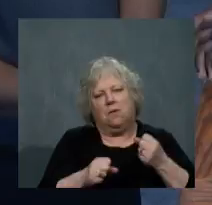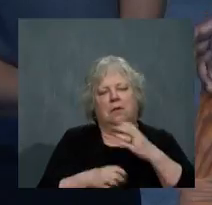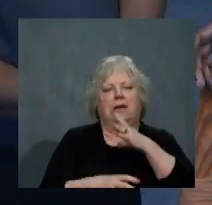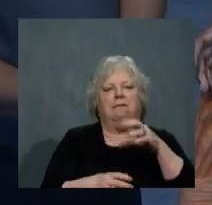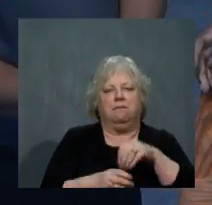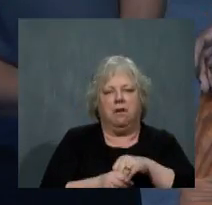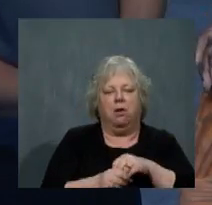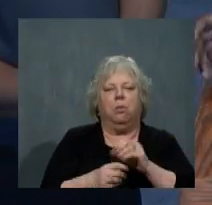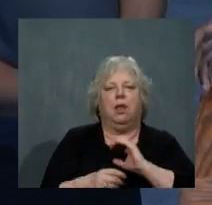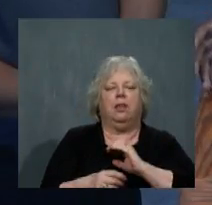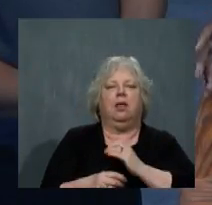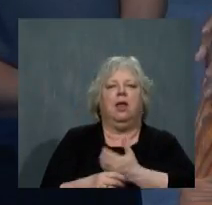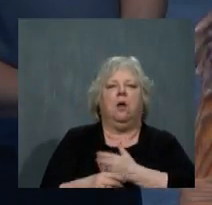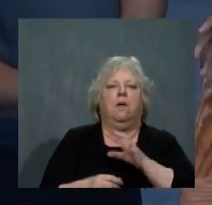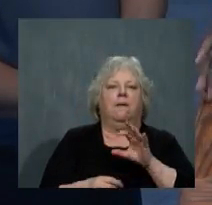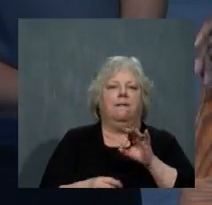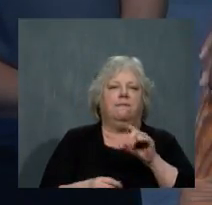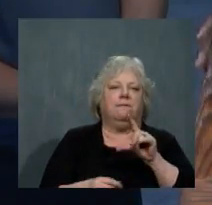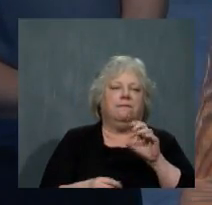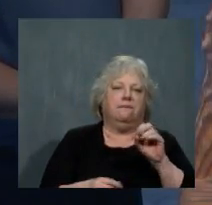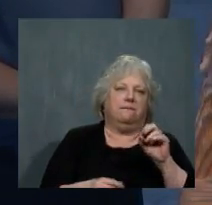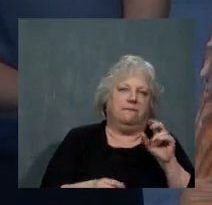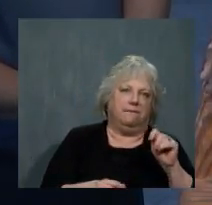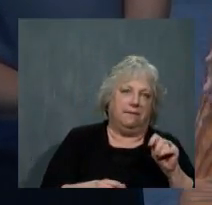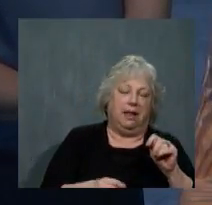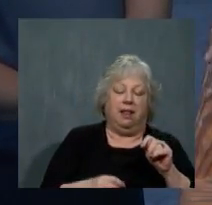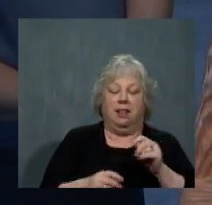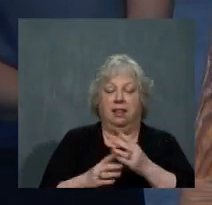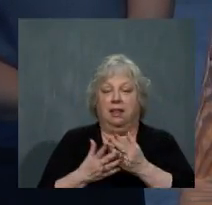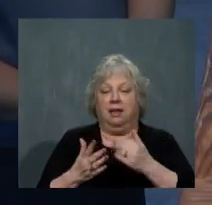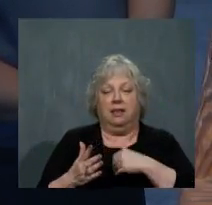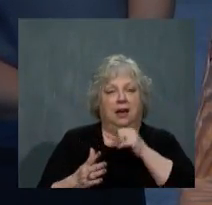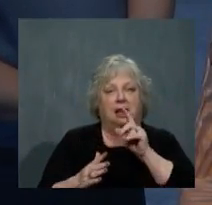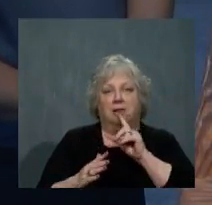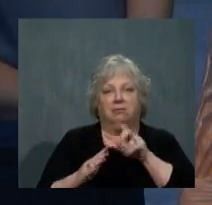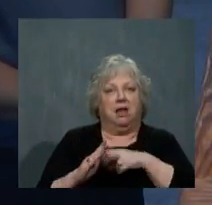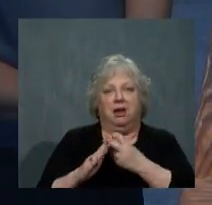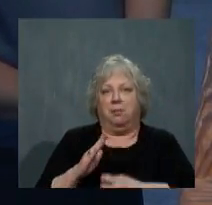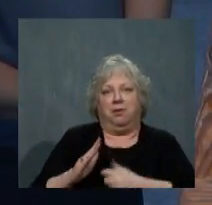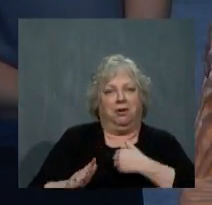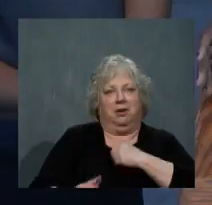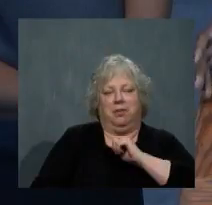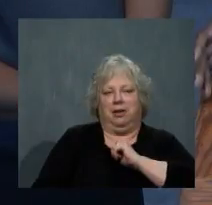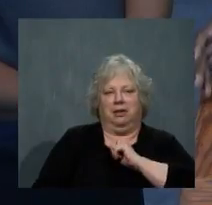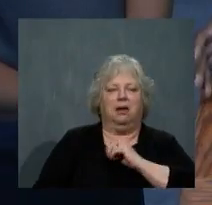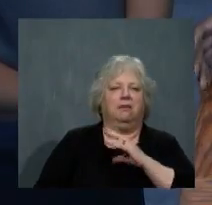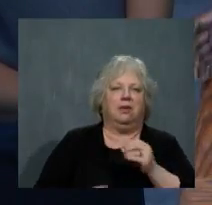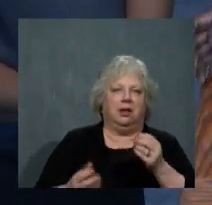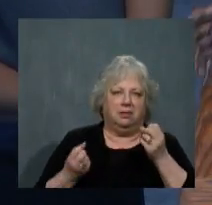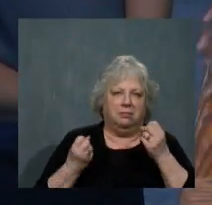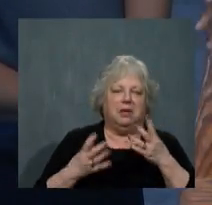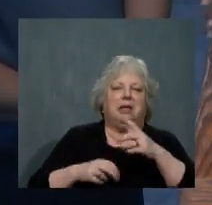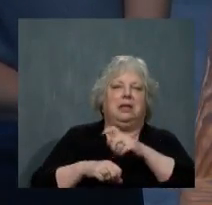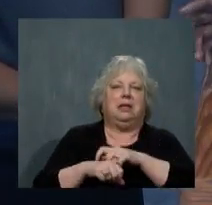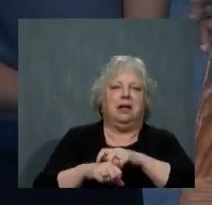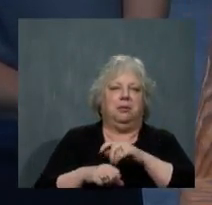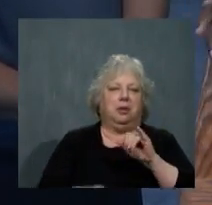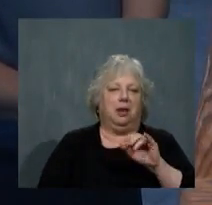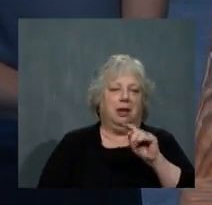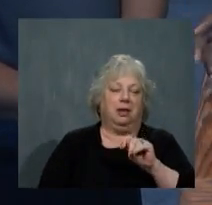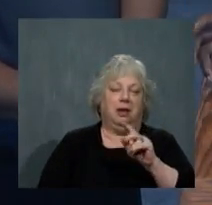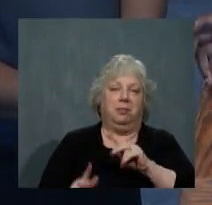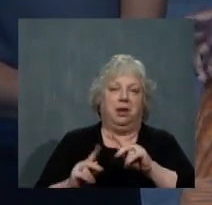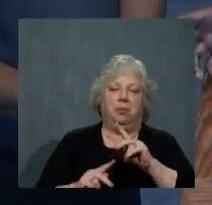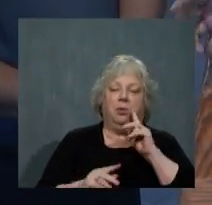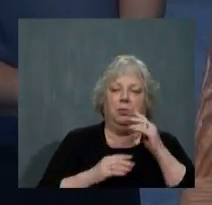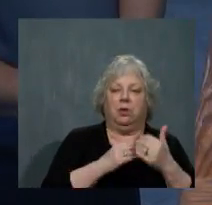our fleet. Two areas that I don't really have a lot of deep dealings with. And in many instances, you know, IT folks will send